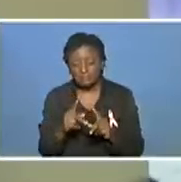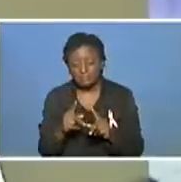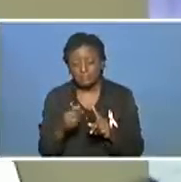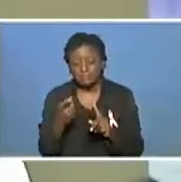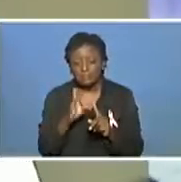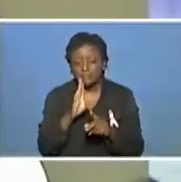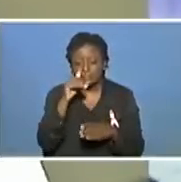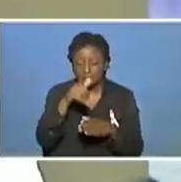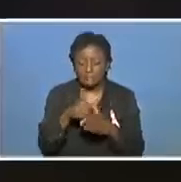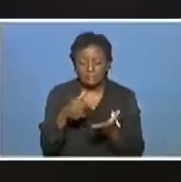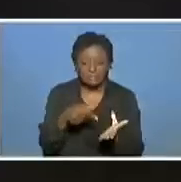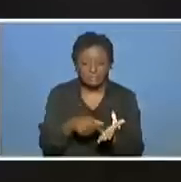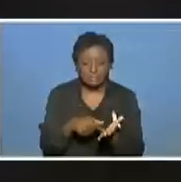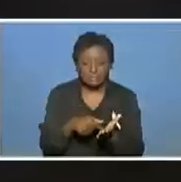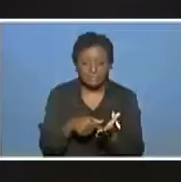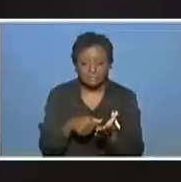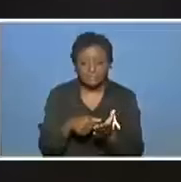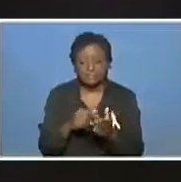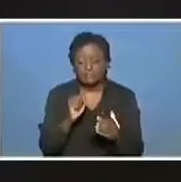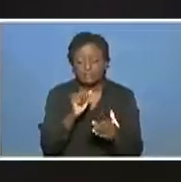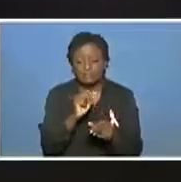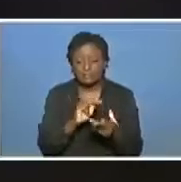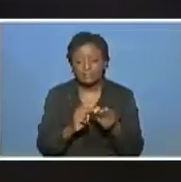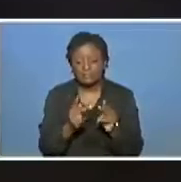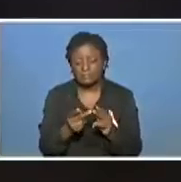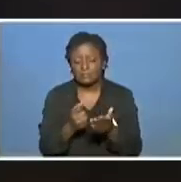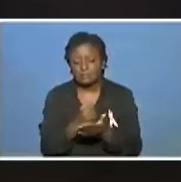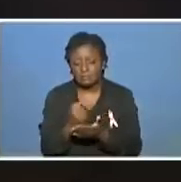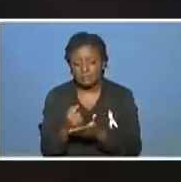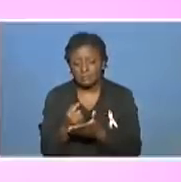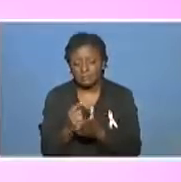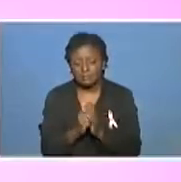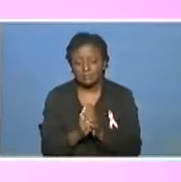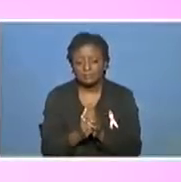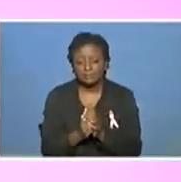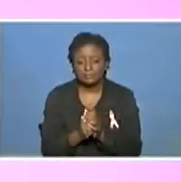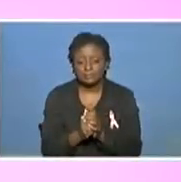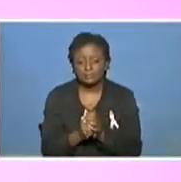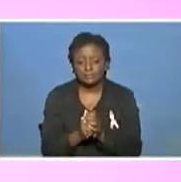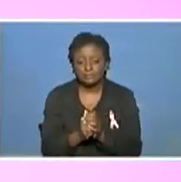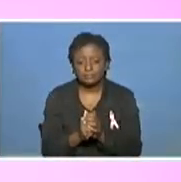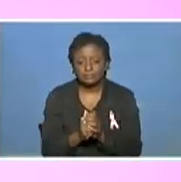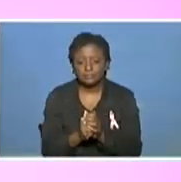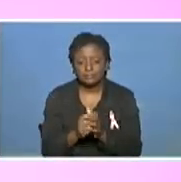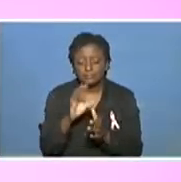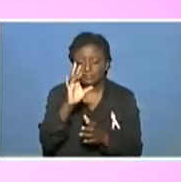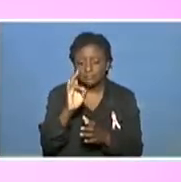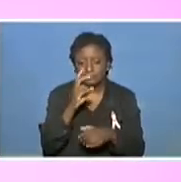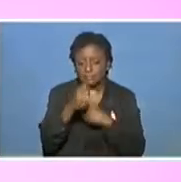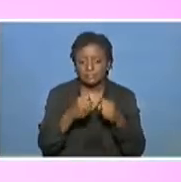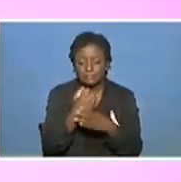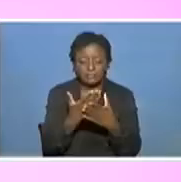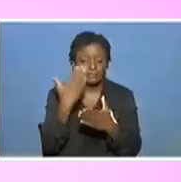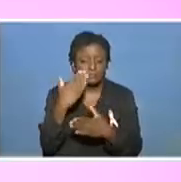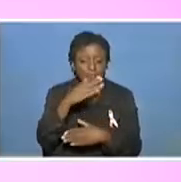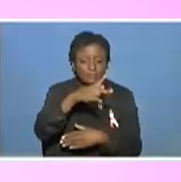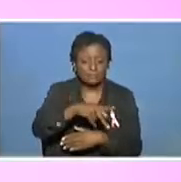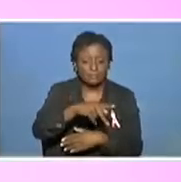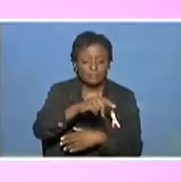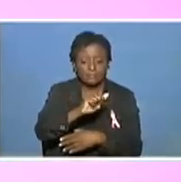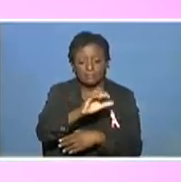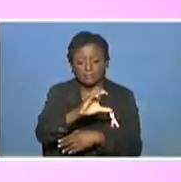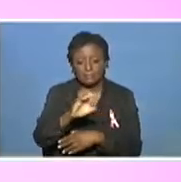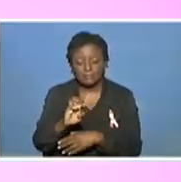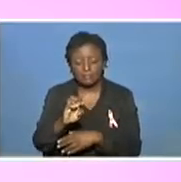organization and this collaboration. Desmond Saunders, ZNS Network News. Well, 7 years ago, the PACE Foundation set out to